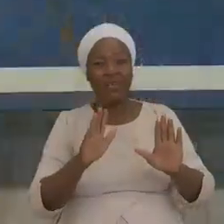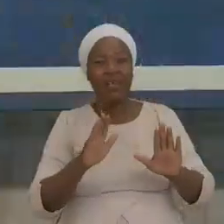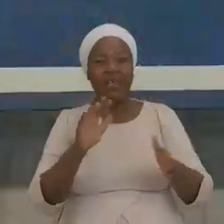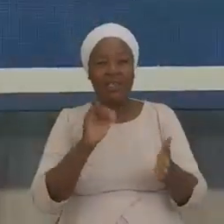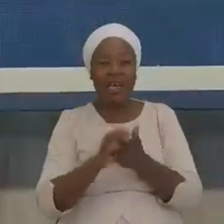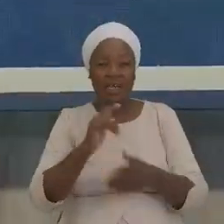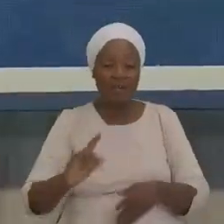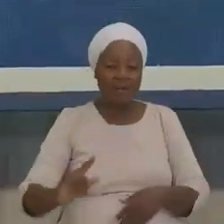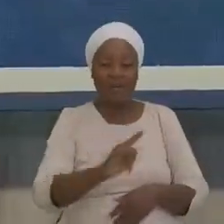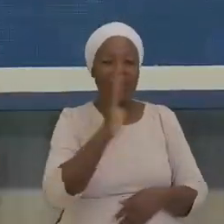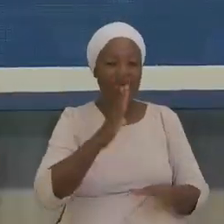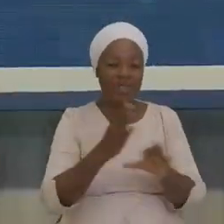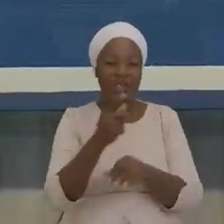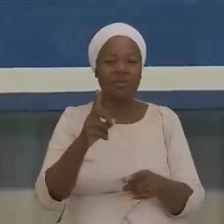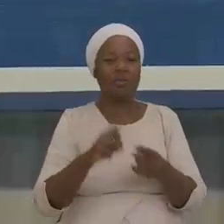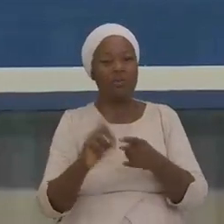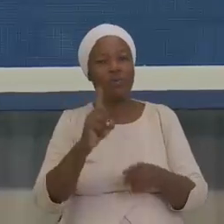take you where you are going.